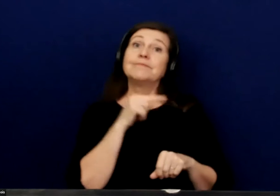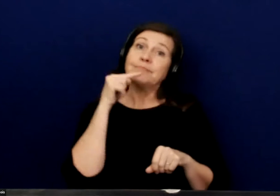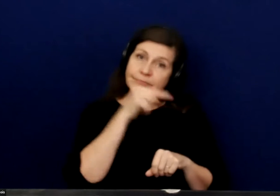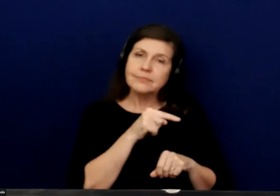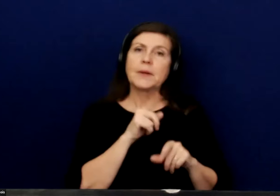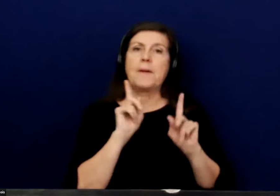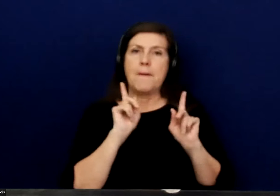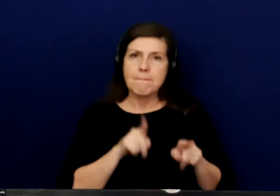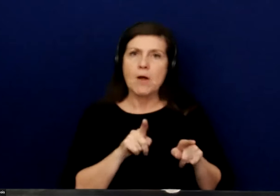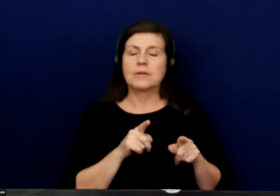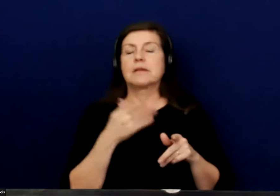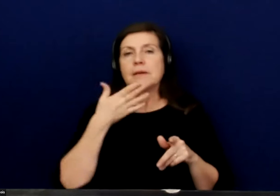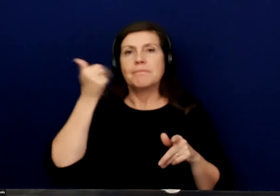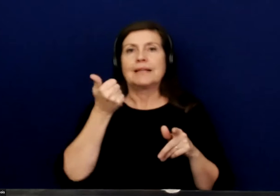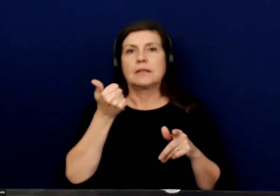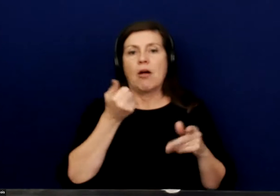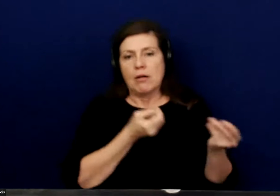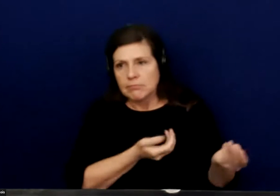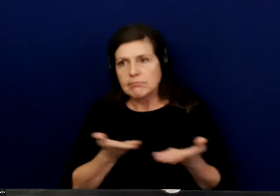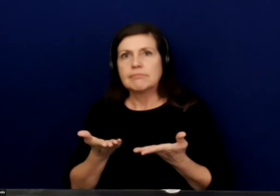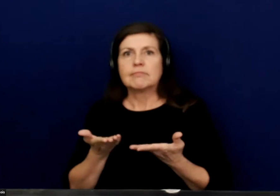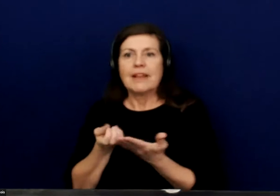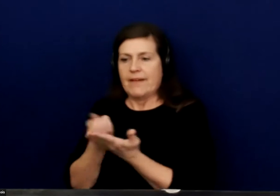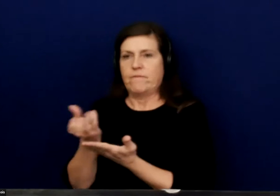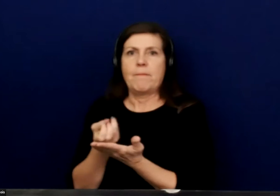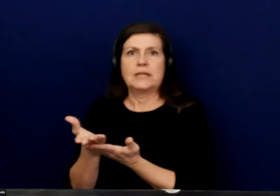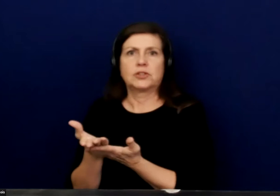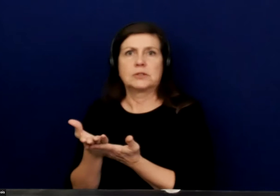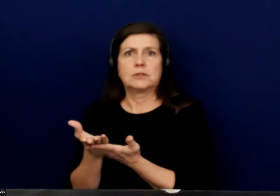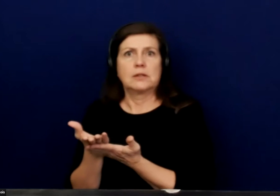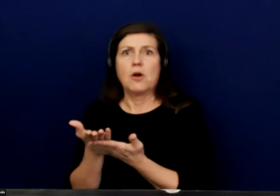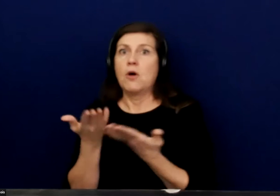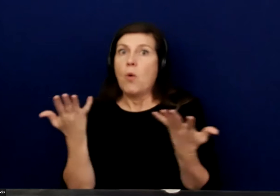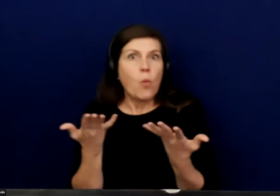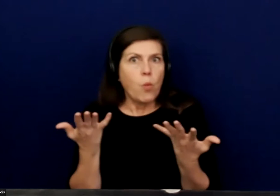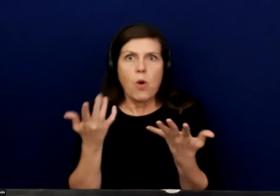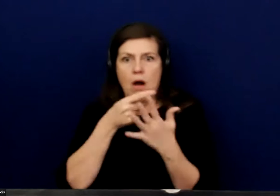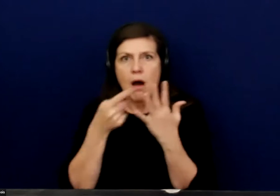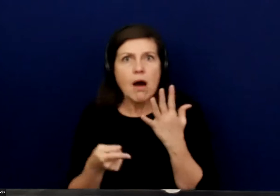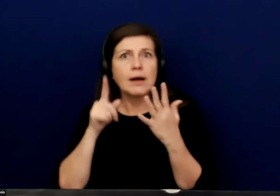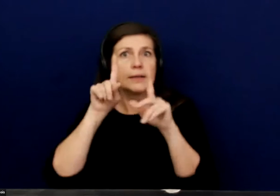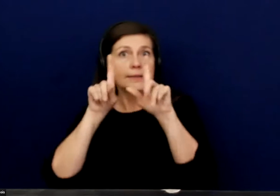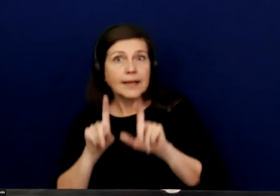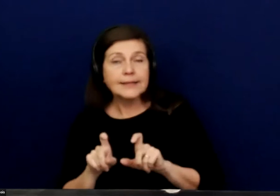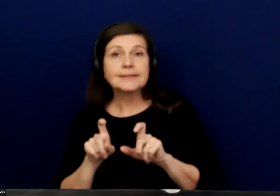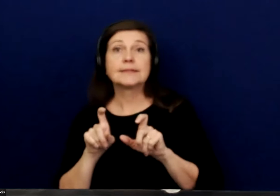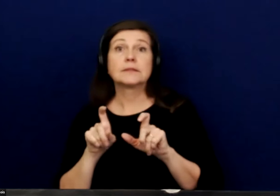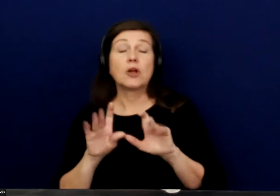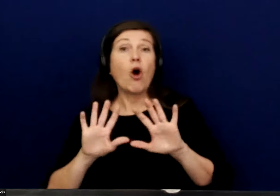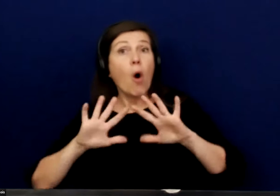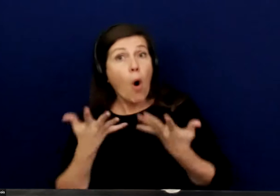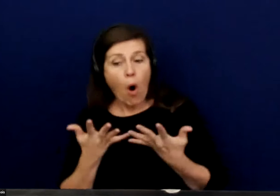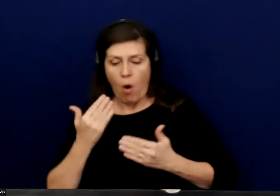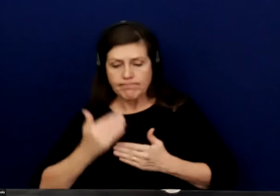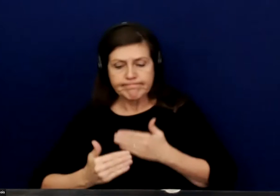in providing information around what is supposed to be tested, and how is this going to happen, and